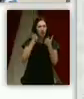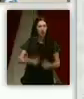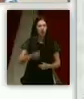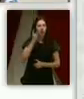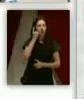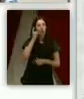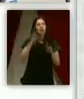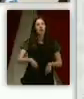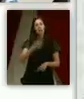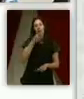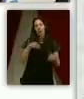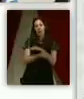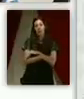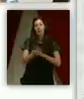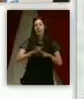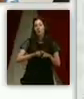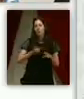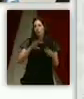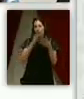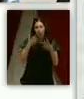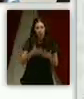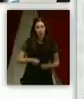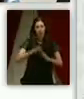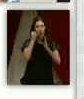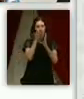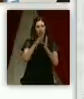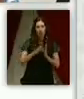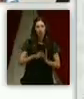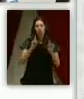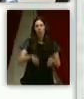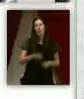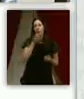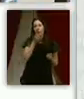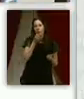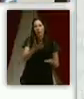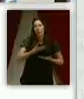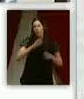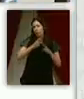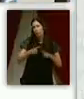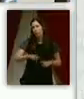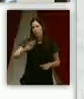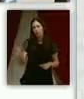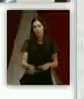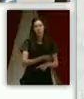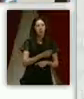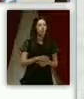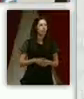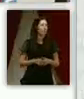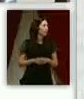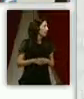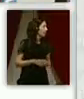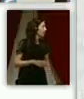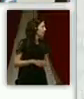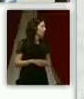and the user friendliness to read messages, to understand smileys, and so